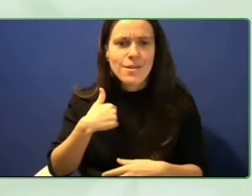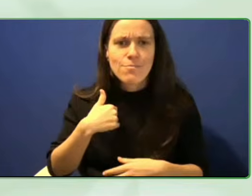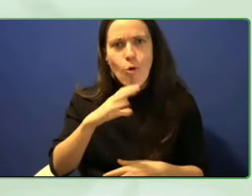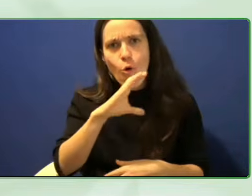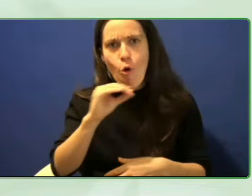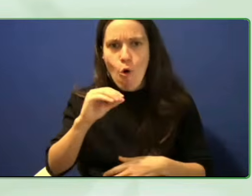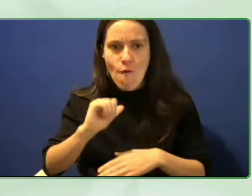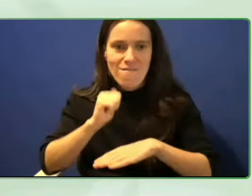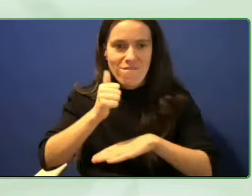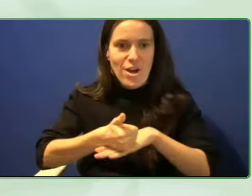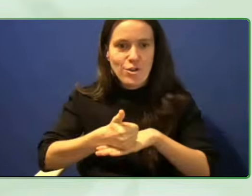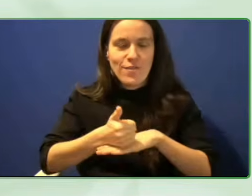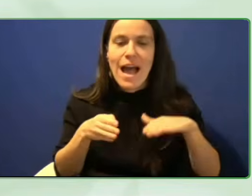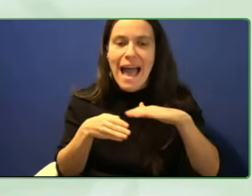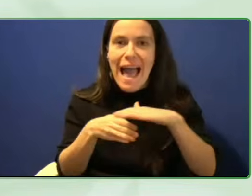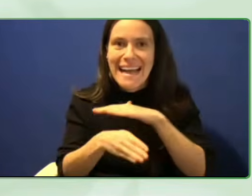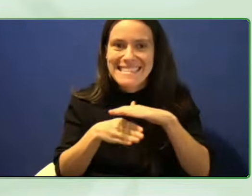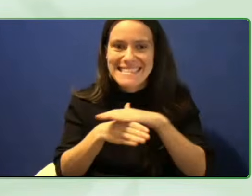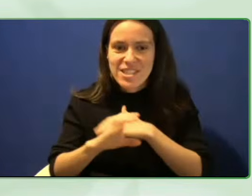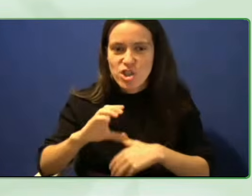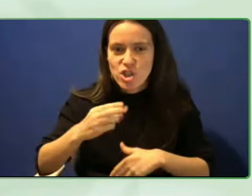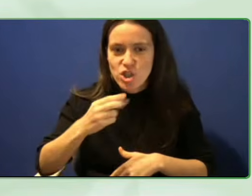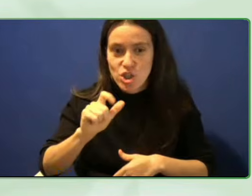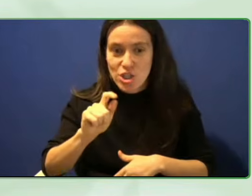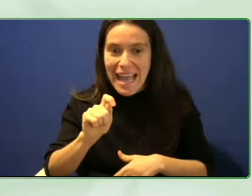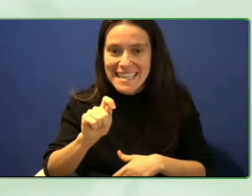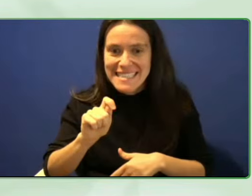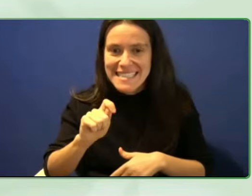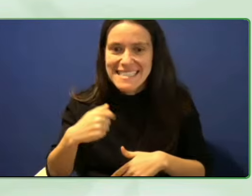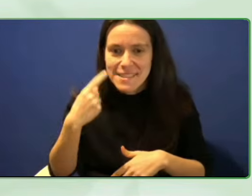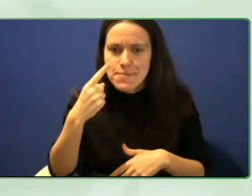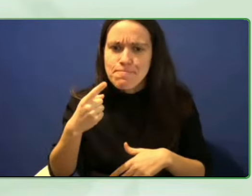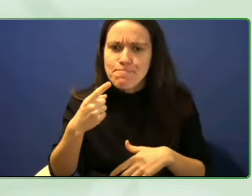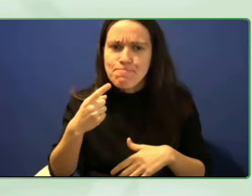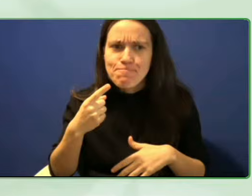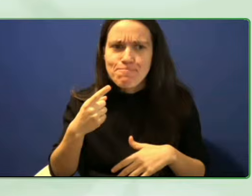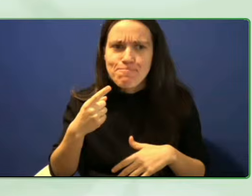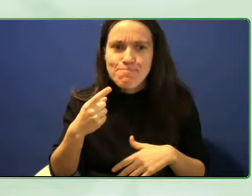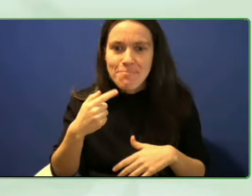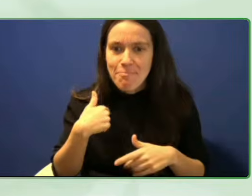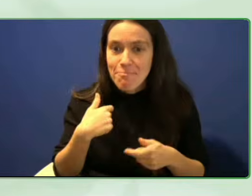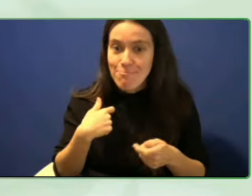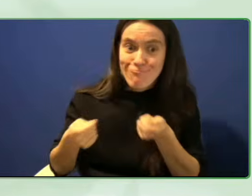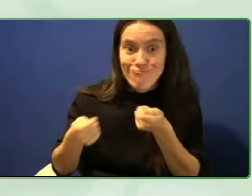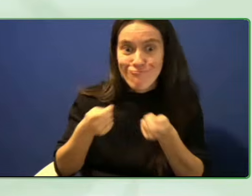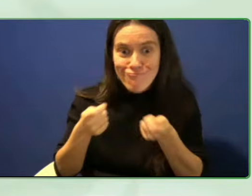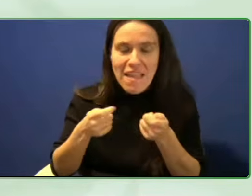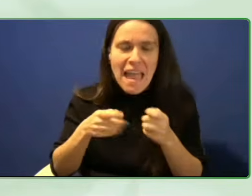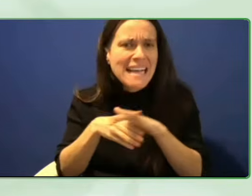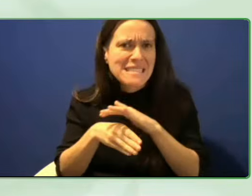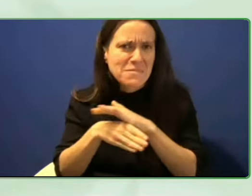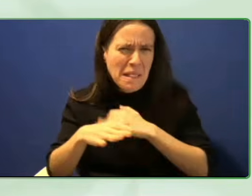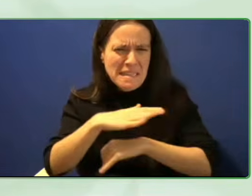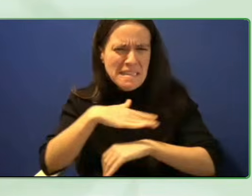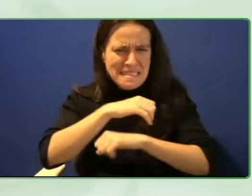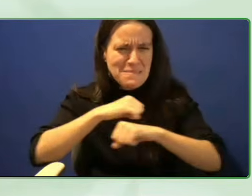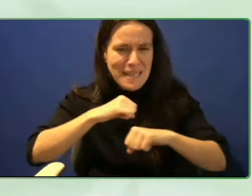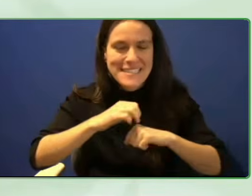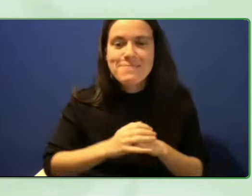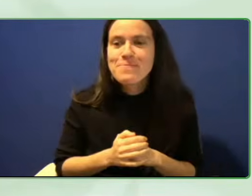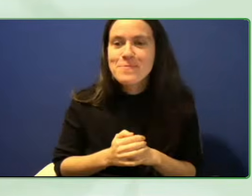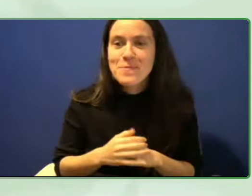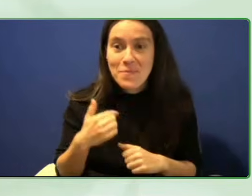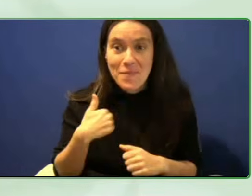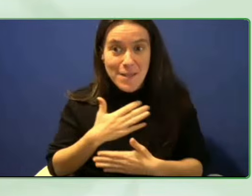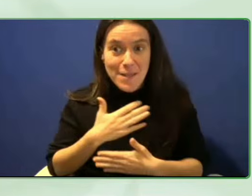generally a accessibility chaos pixie, giver of hugs and convener in the accessibility space. I'm delighted to be